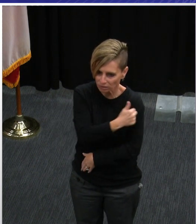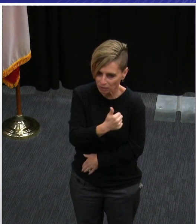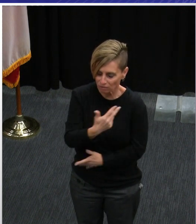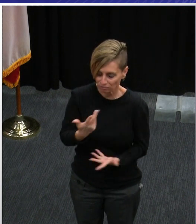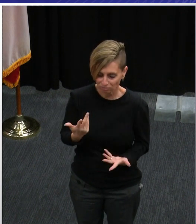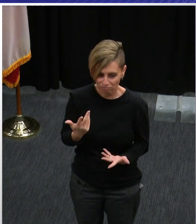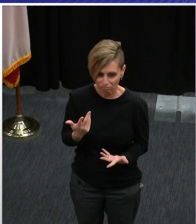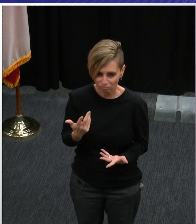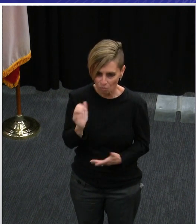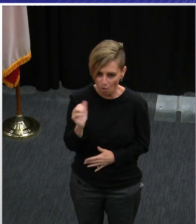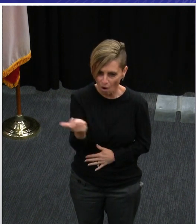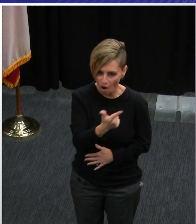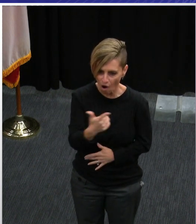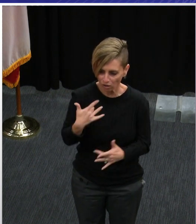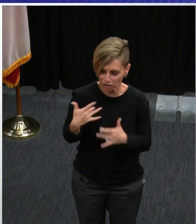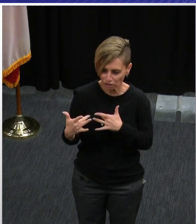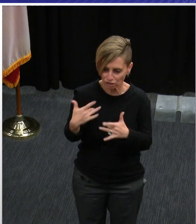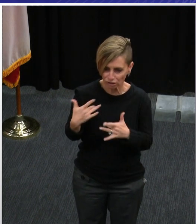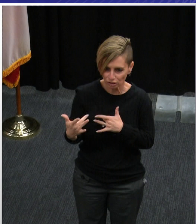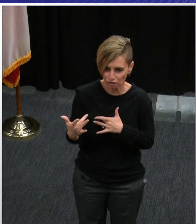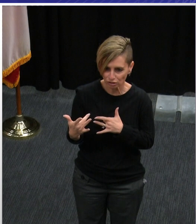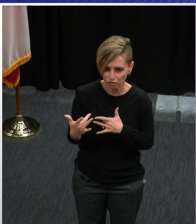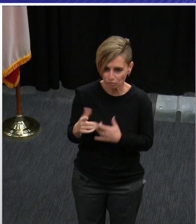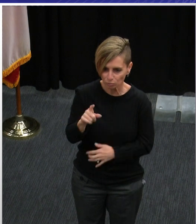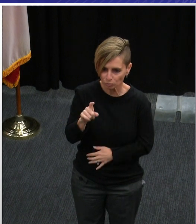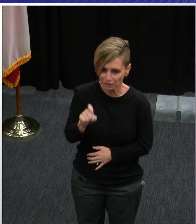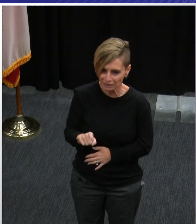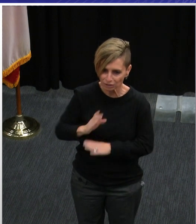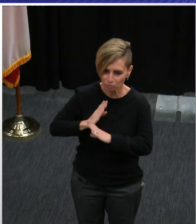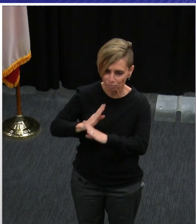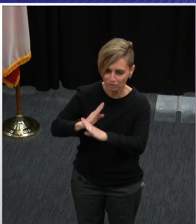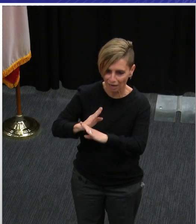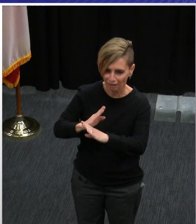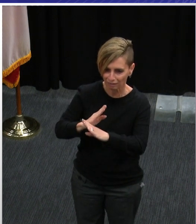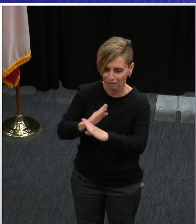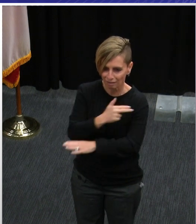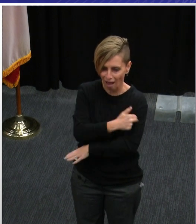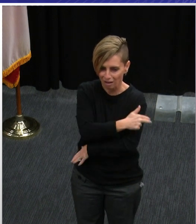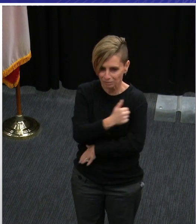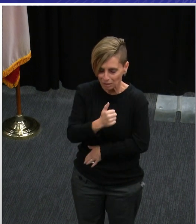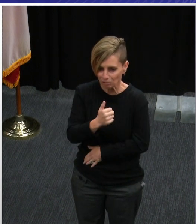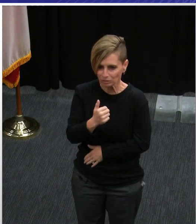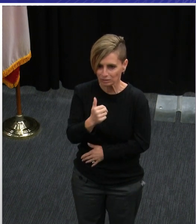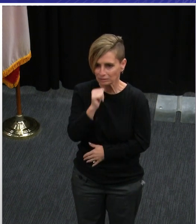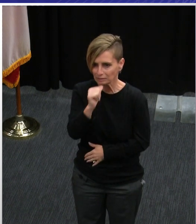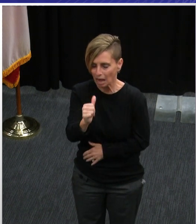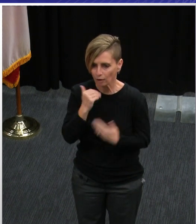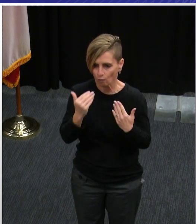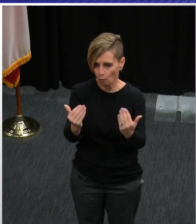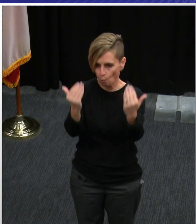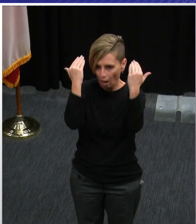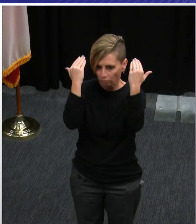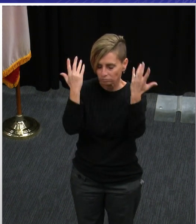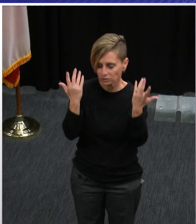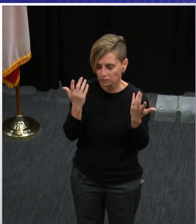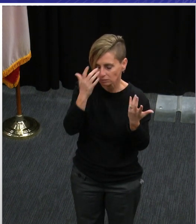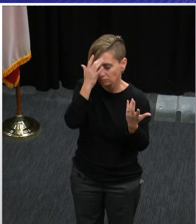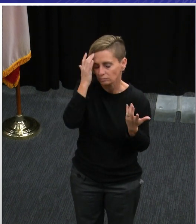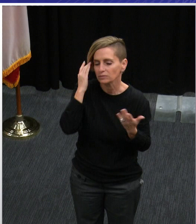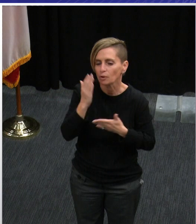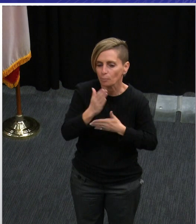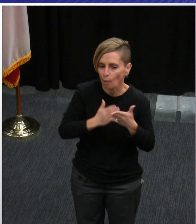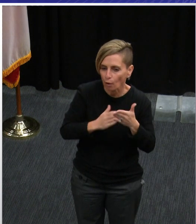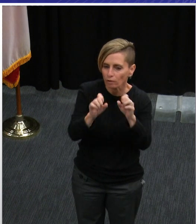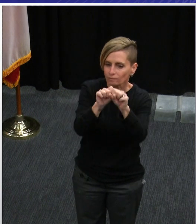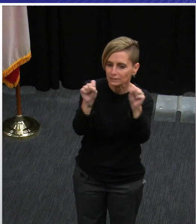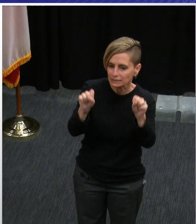a concern about our hospital capacities. We've got some great partners in our medical community. Our hospitals are part of systems, and so they have the